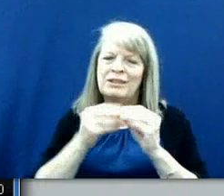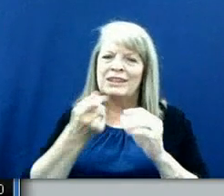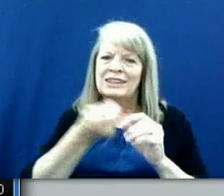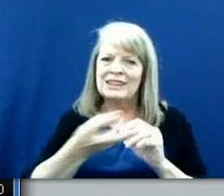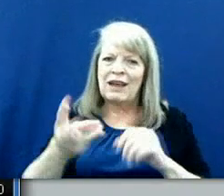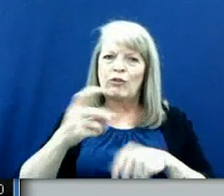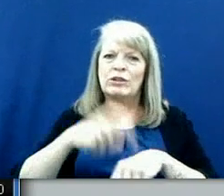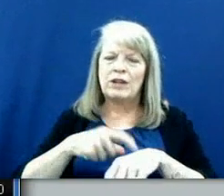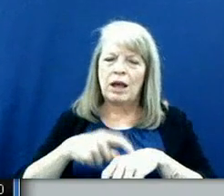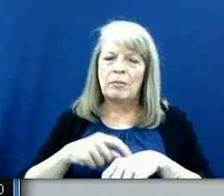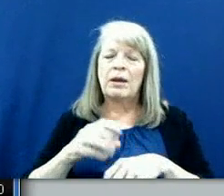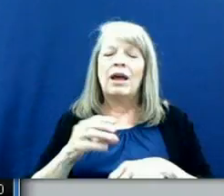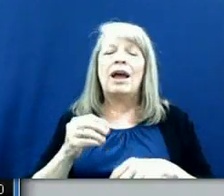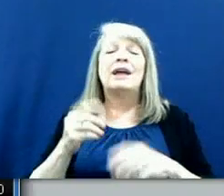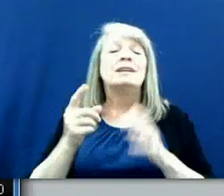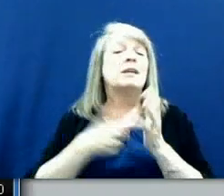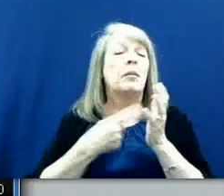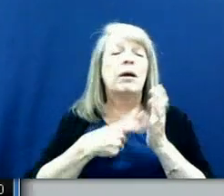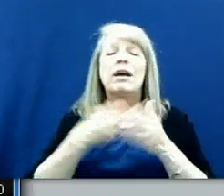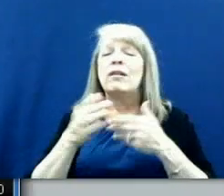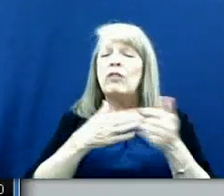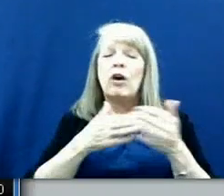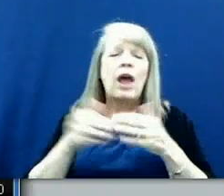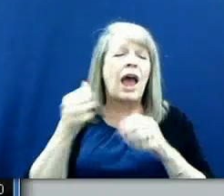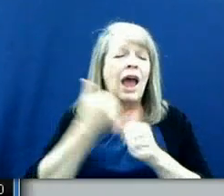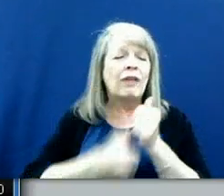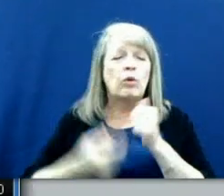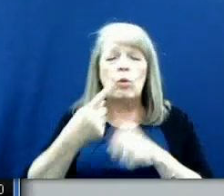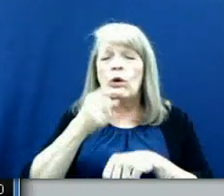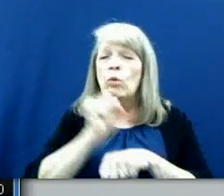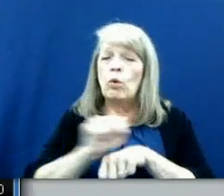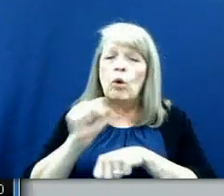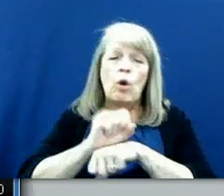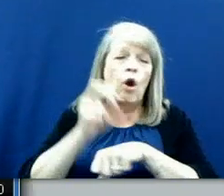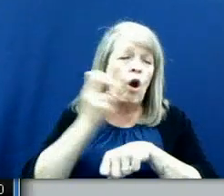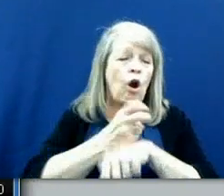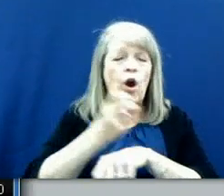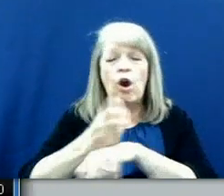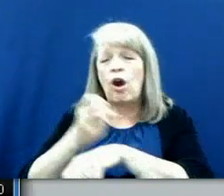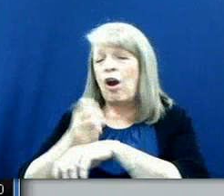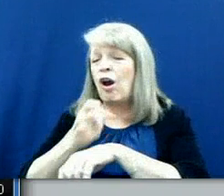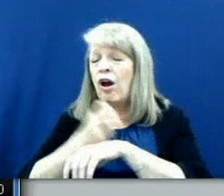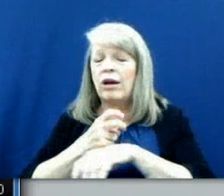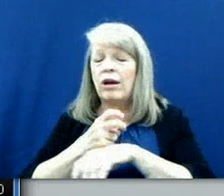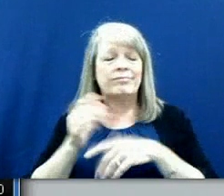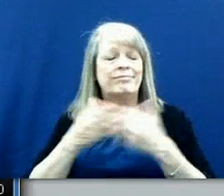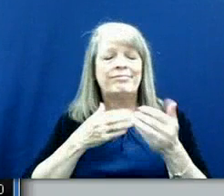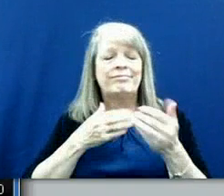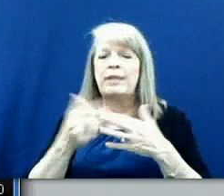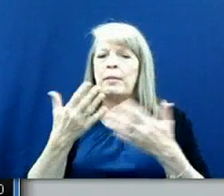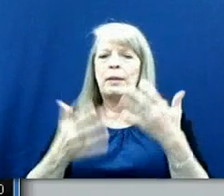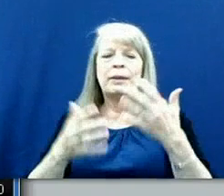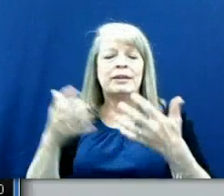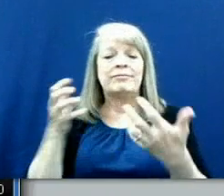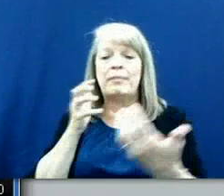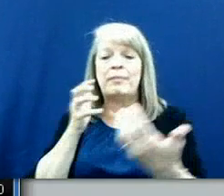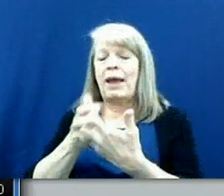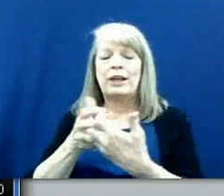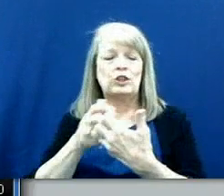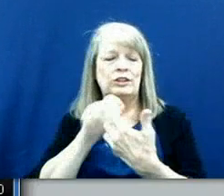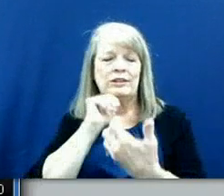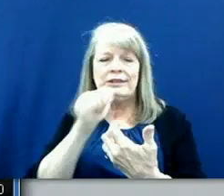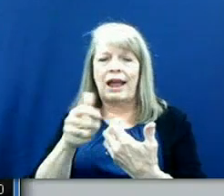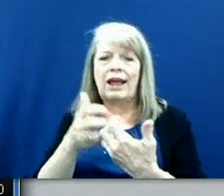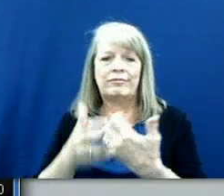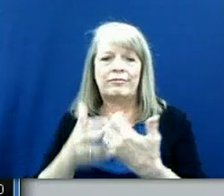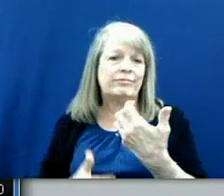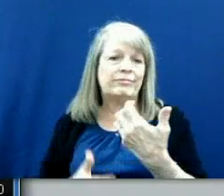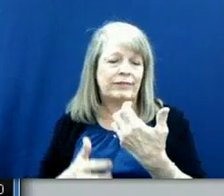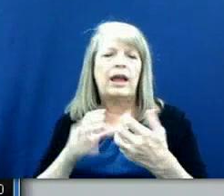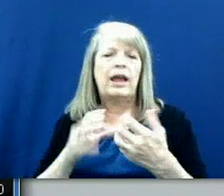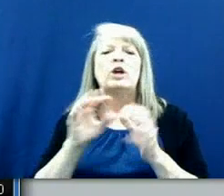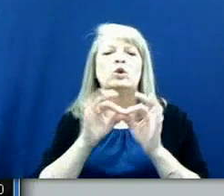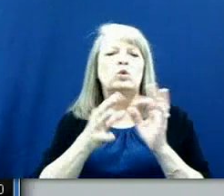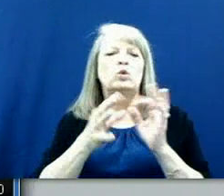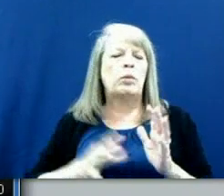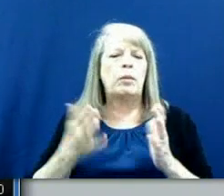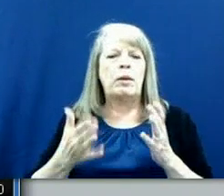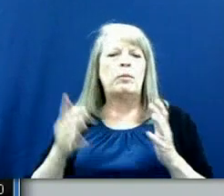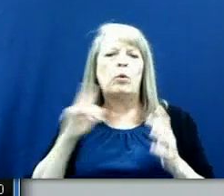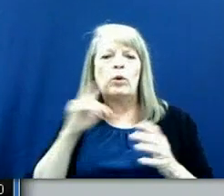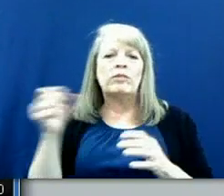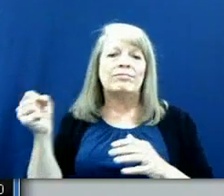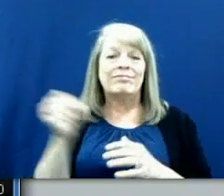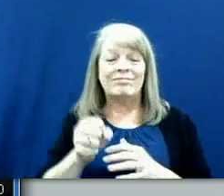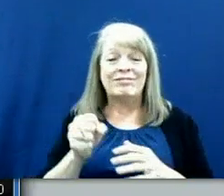unfortunately, despite everyone's hard work, sometimes the job is not a good match, and the interpreter is brought in to interpret